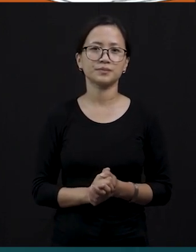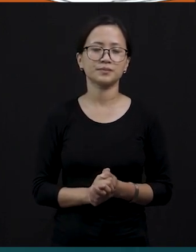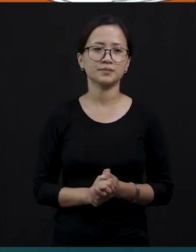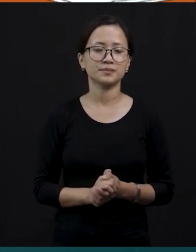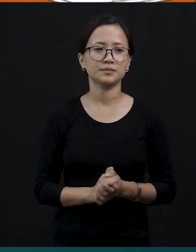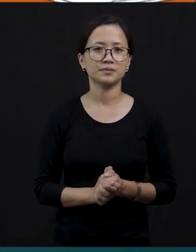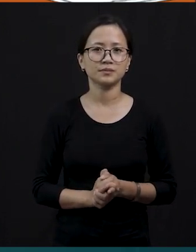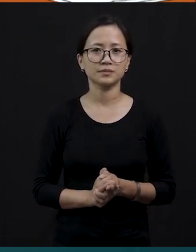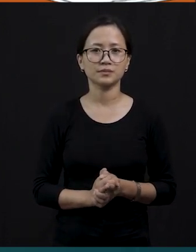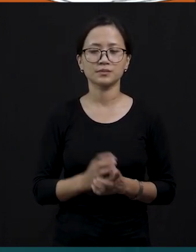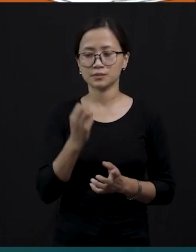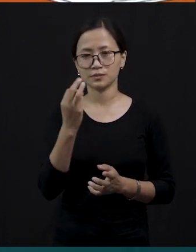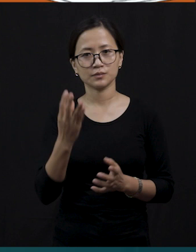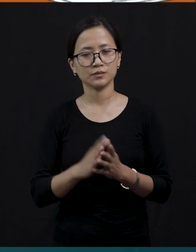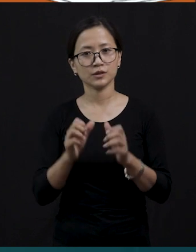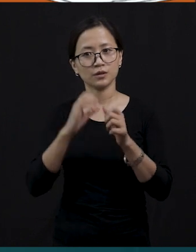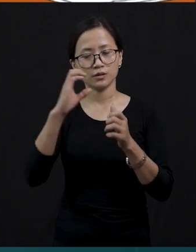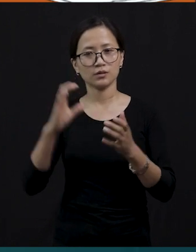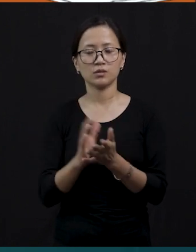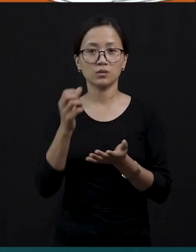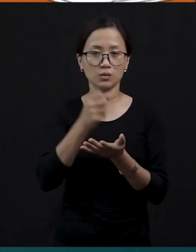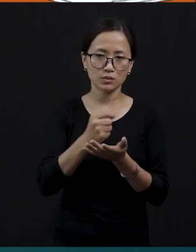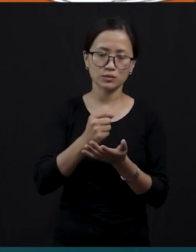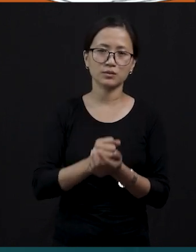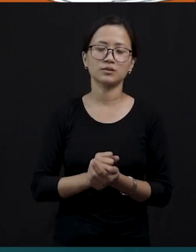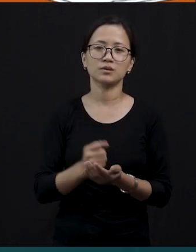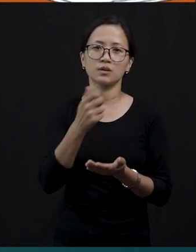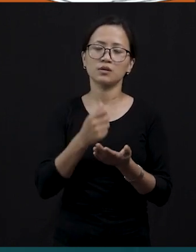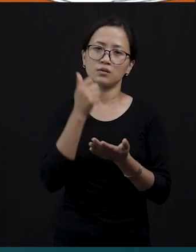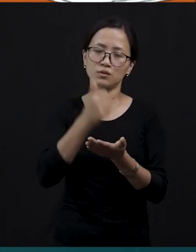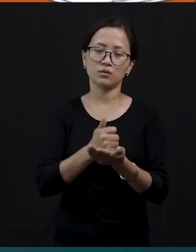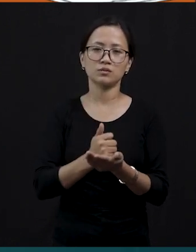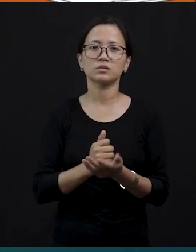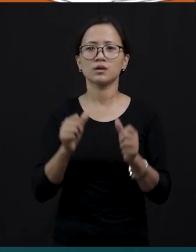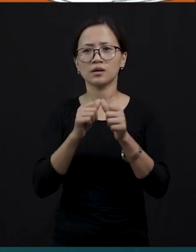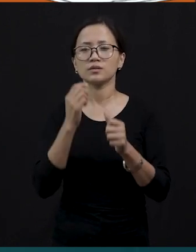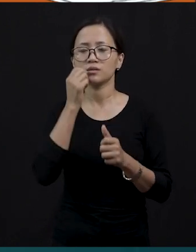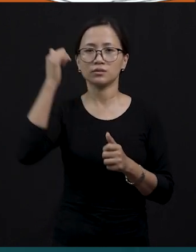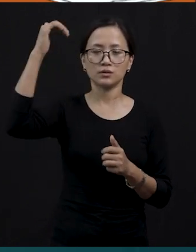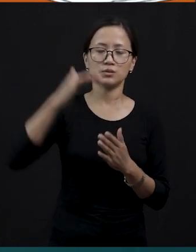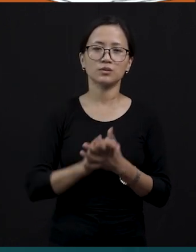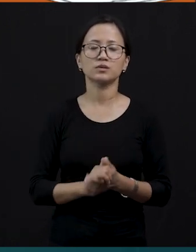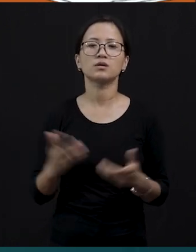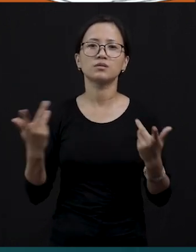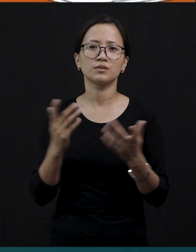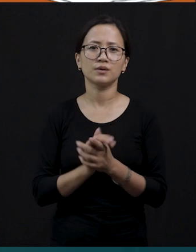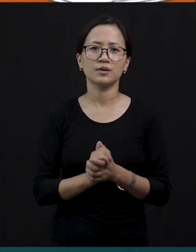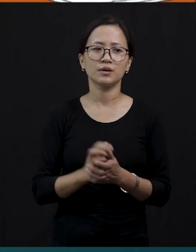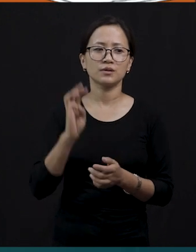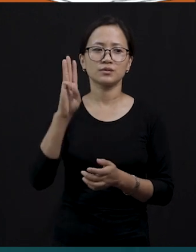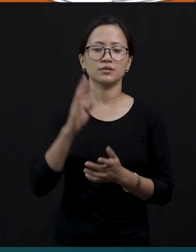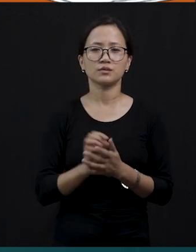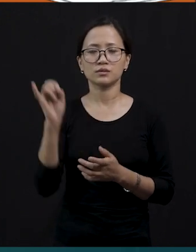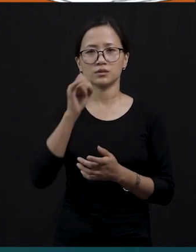3,613. So the total account holders of adult was how much? Is how much, children? It